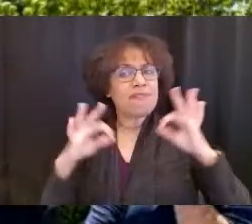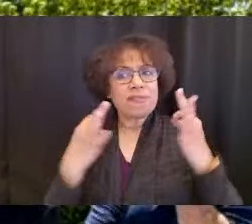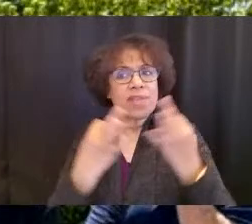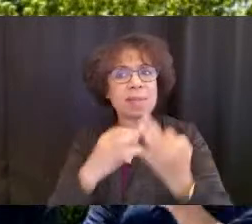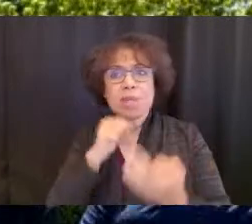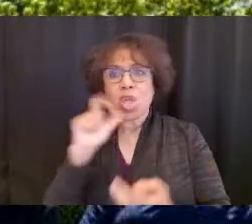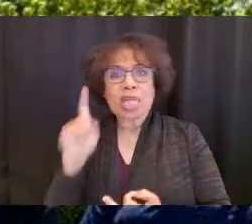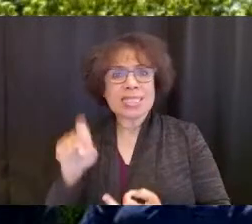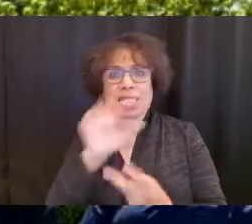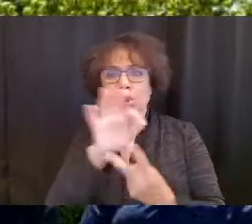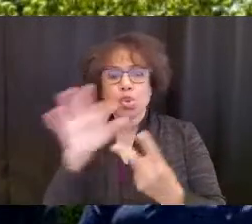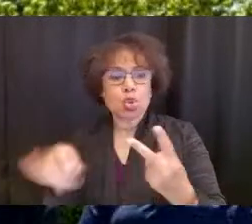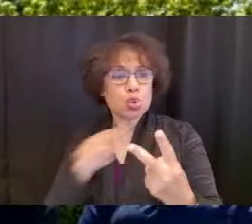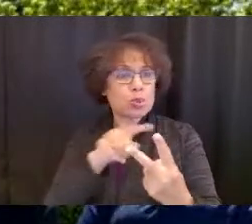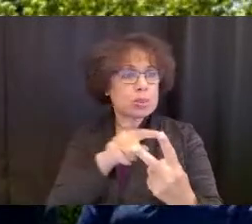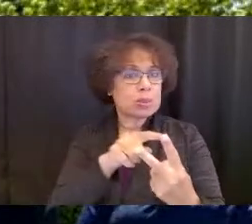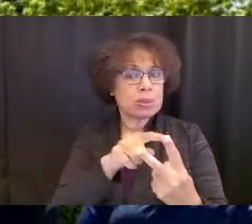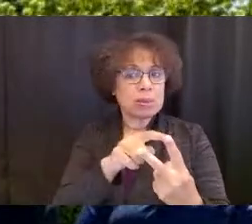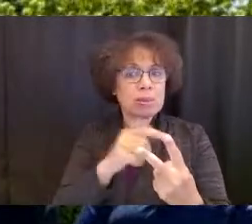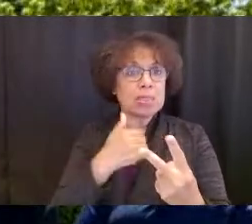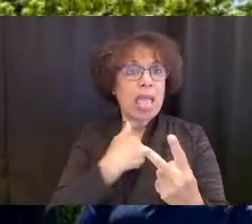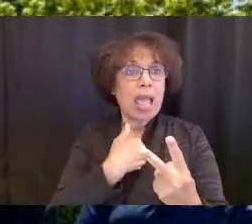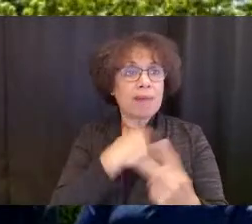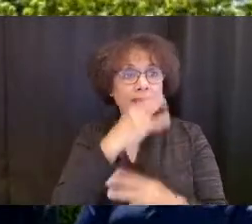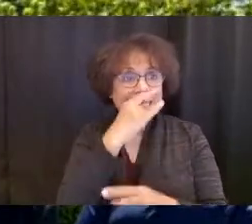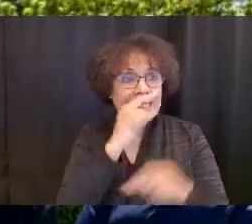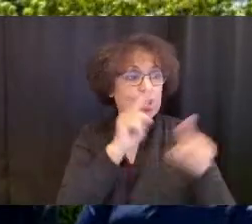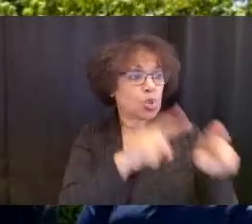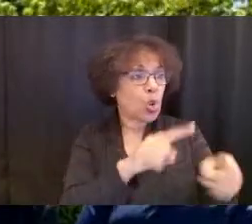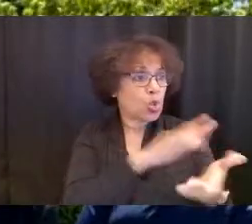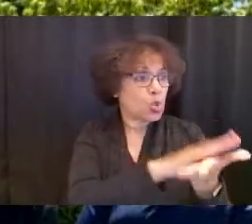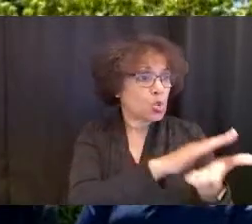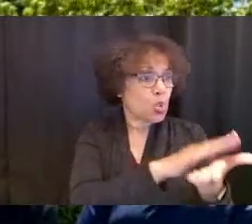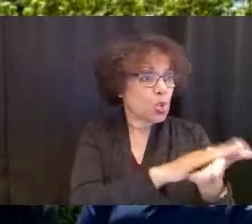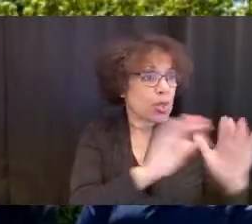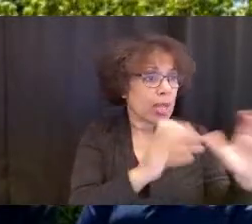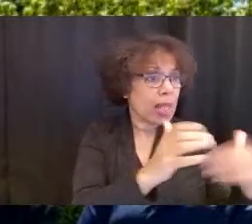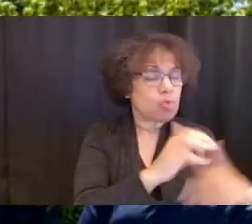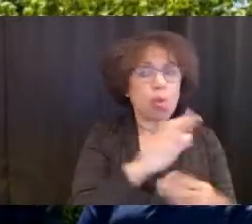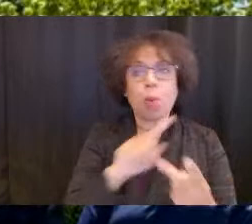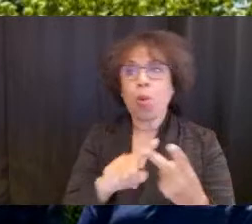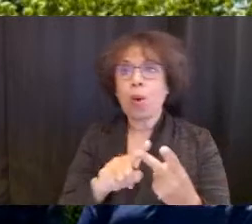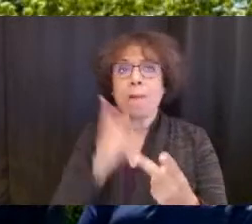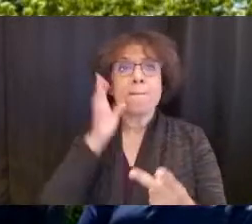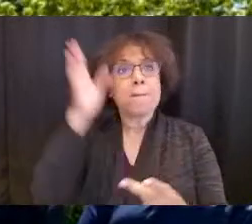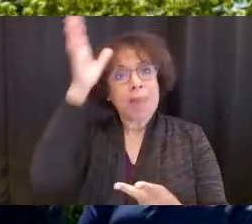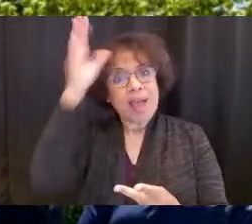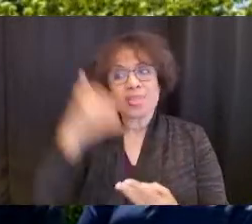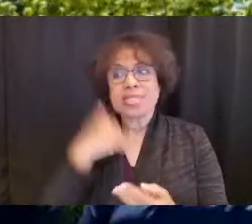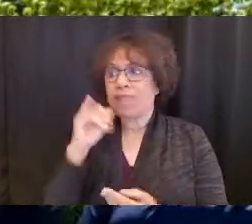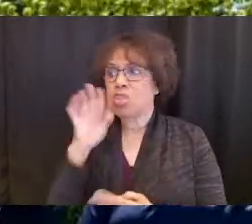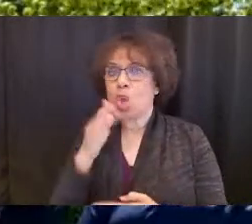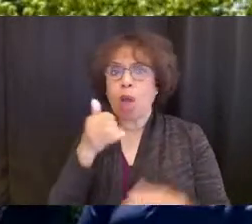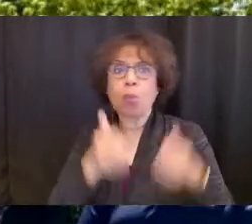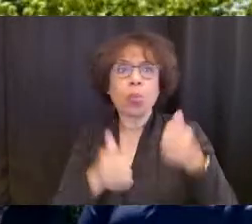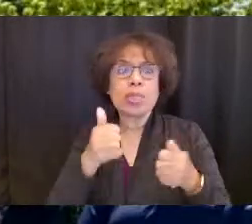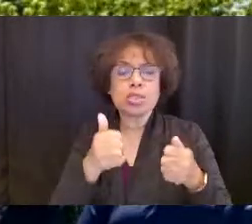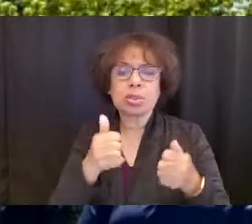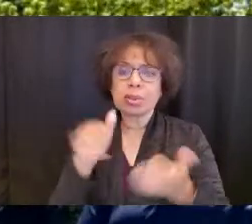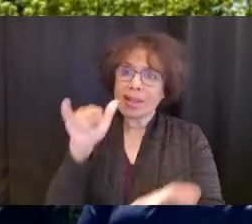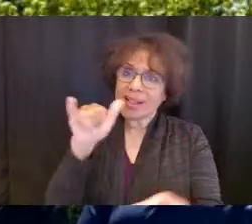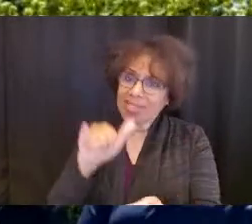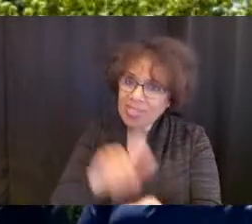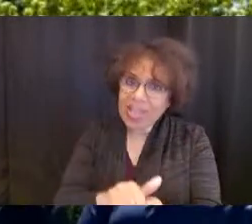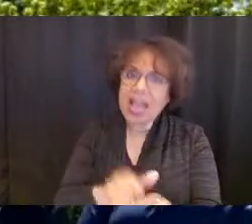choose whether they are going to have kids in a classroom or whether the parents are going to have a job. But that's the choice that they